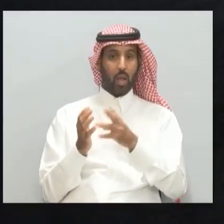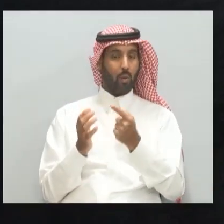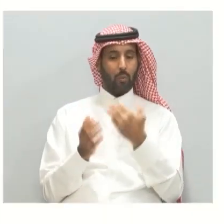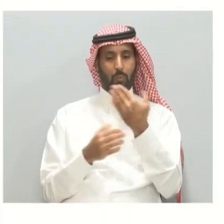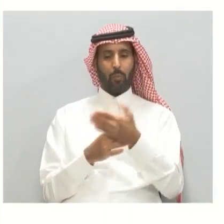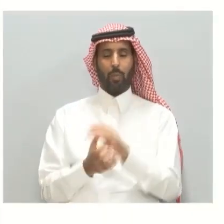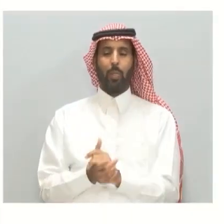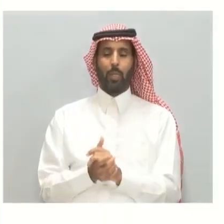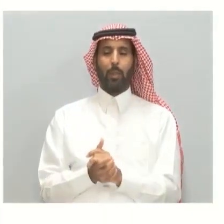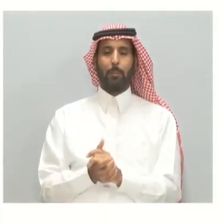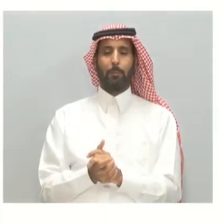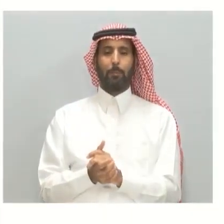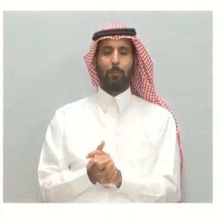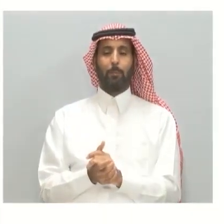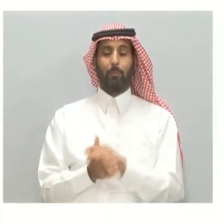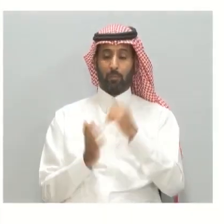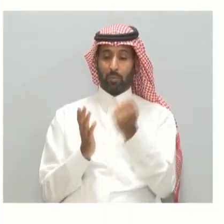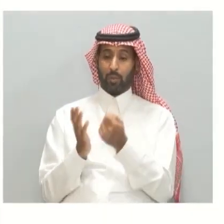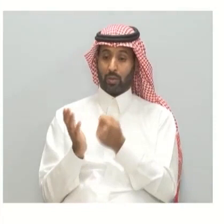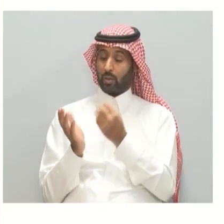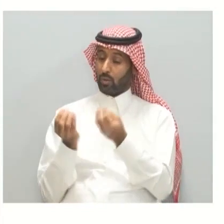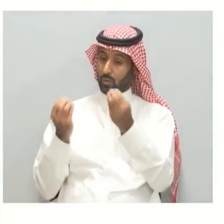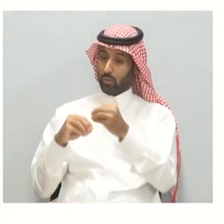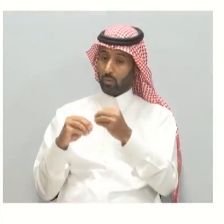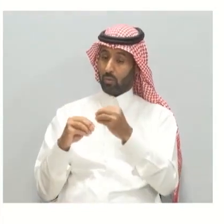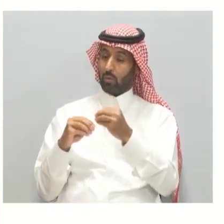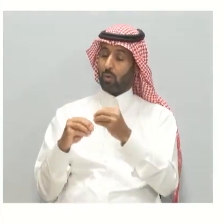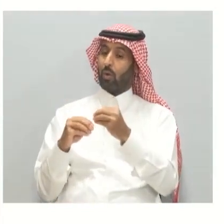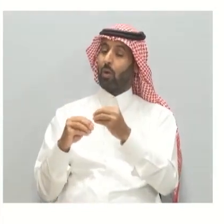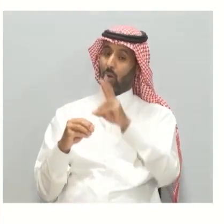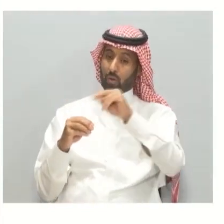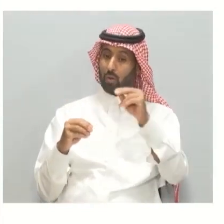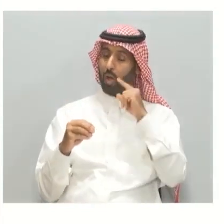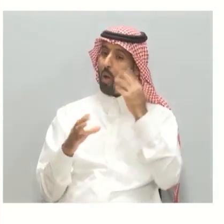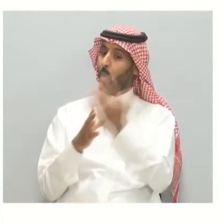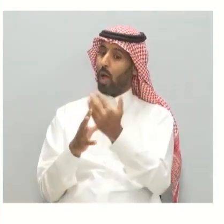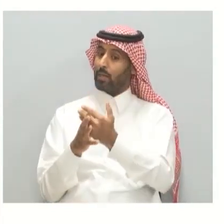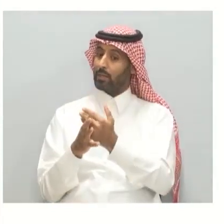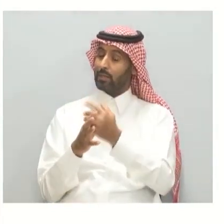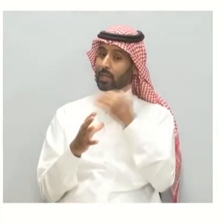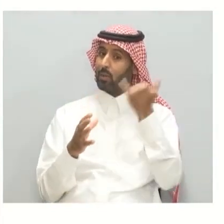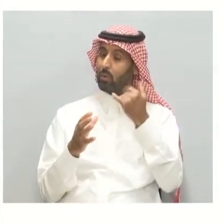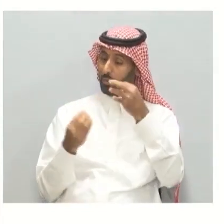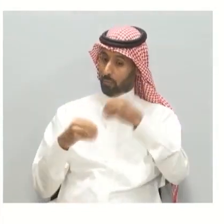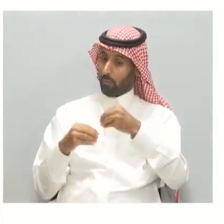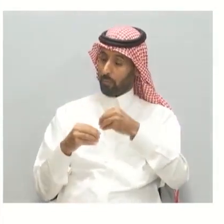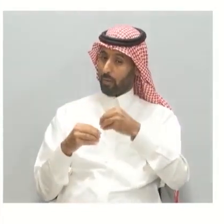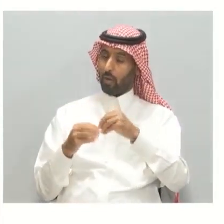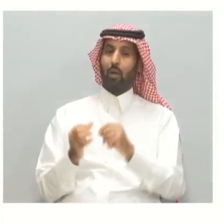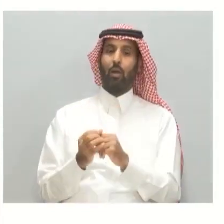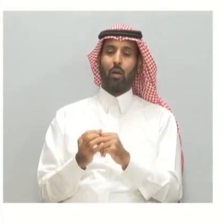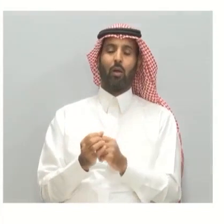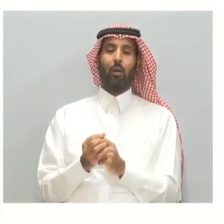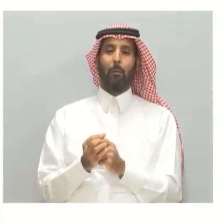on. Does the writer provide explanations, examples, or reasons when necessary? So,